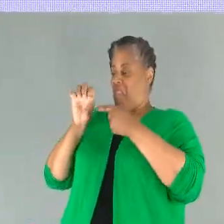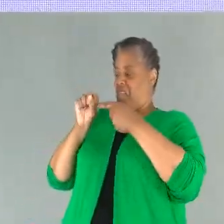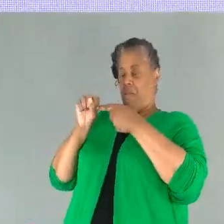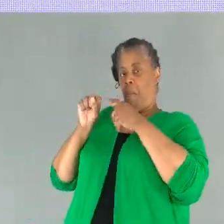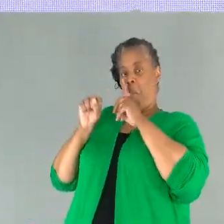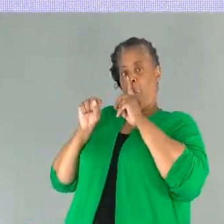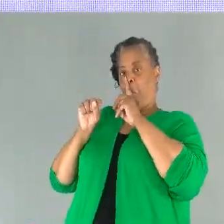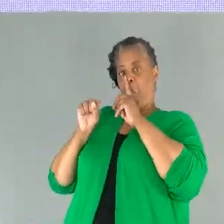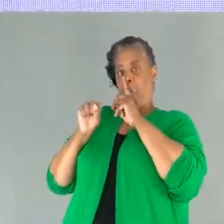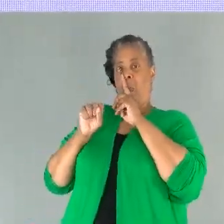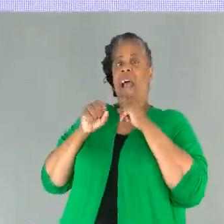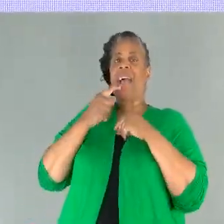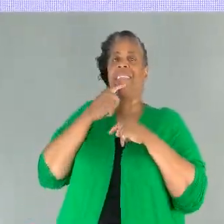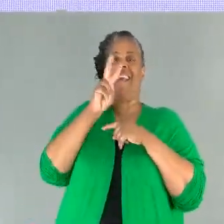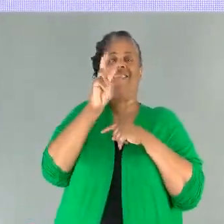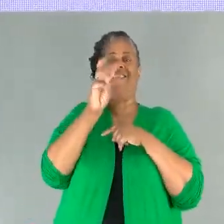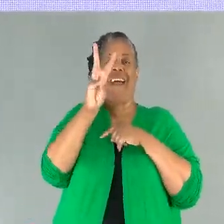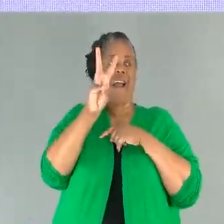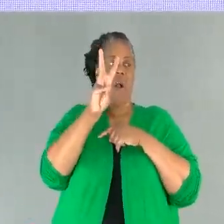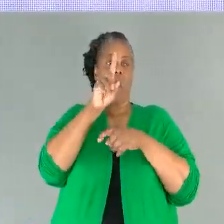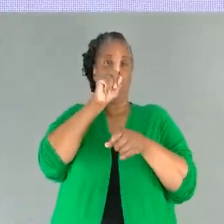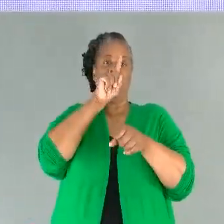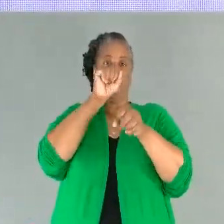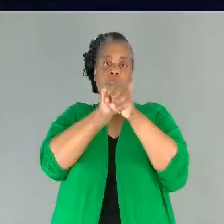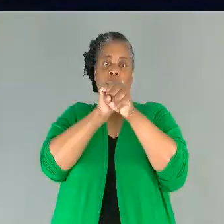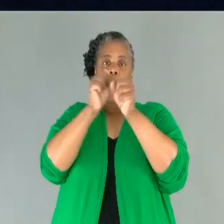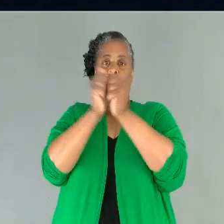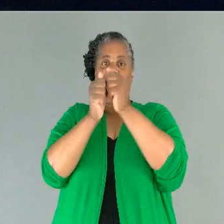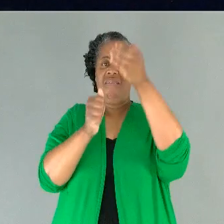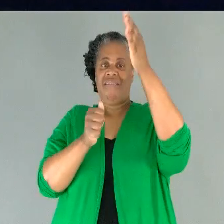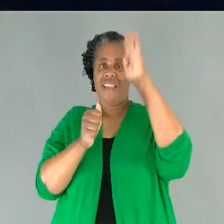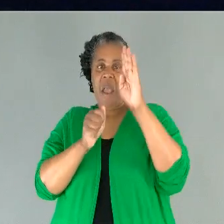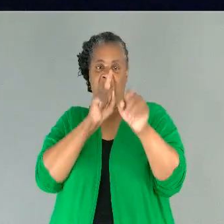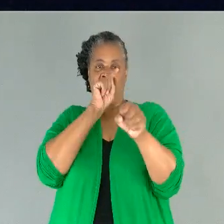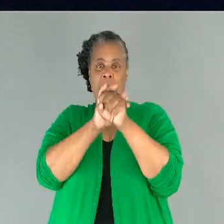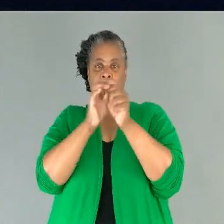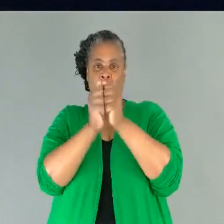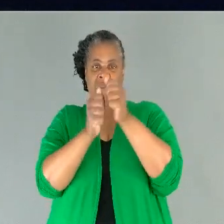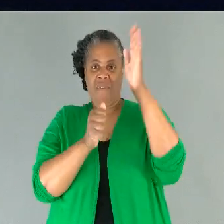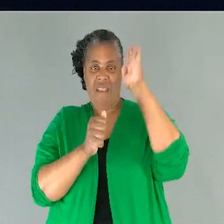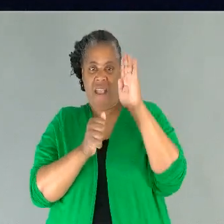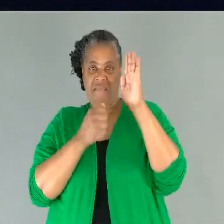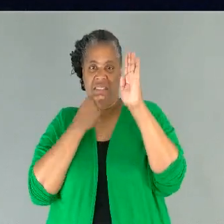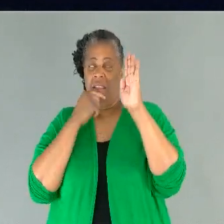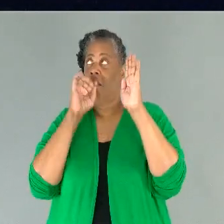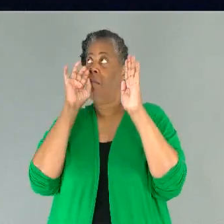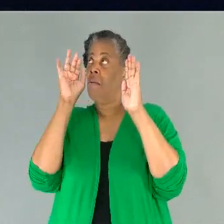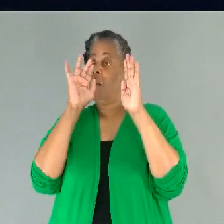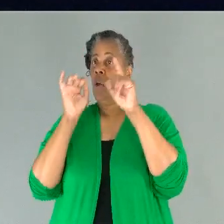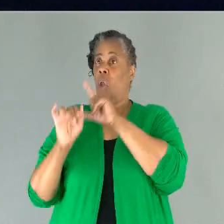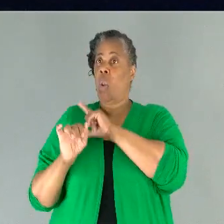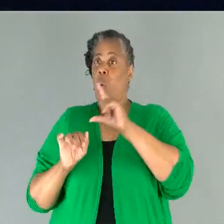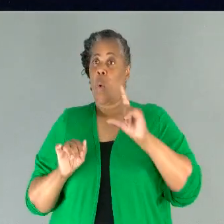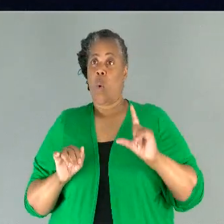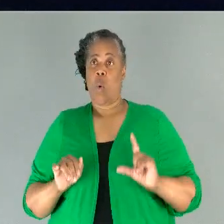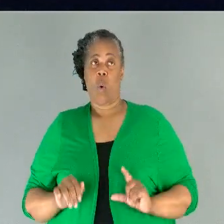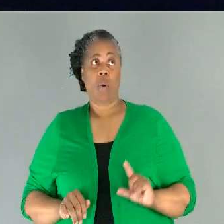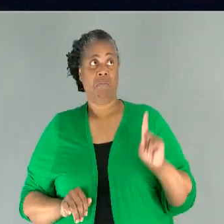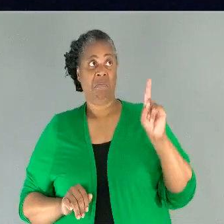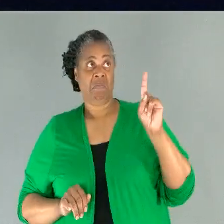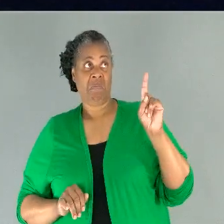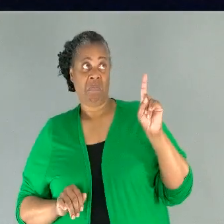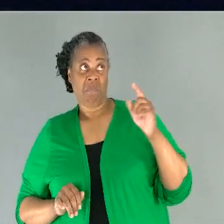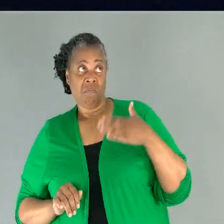a vow. A covenant vow. It says, Lord, if you